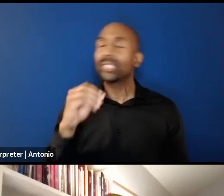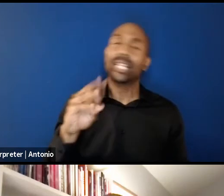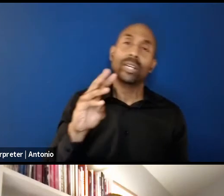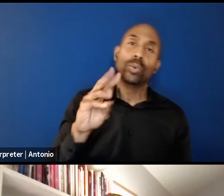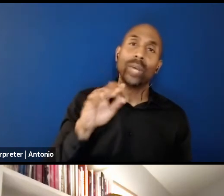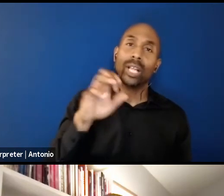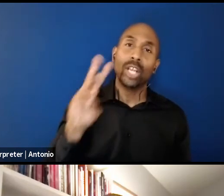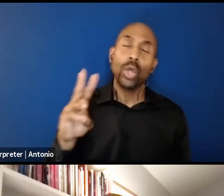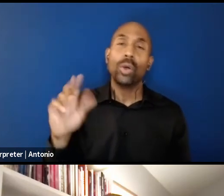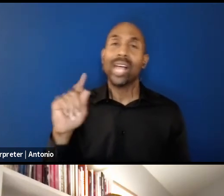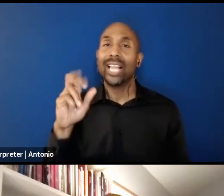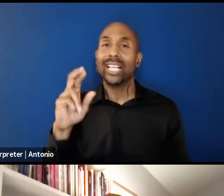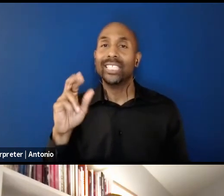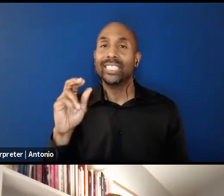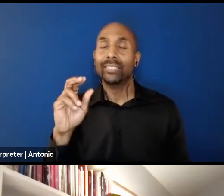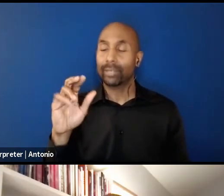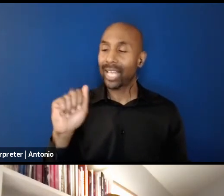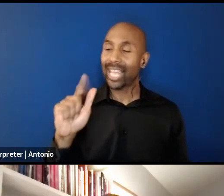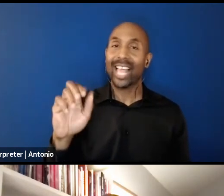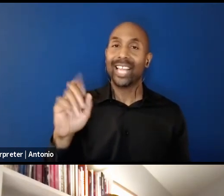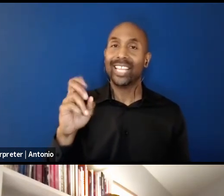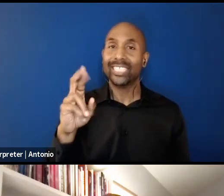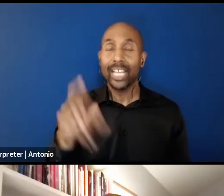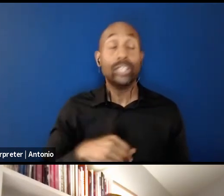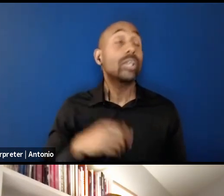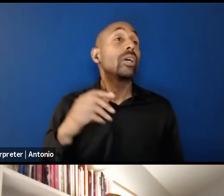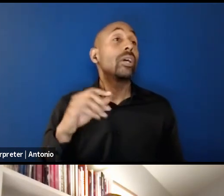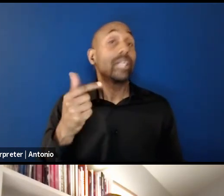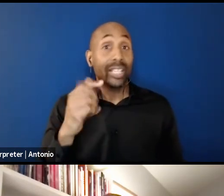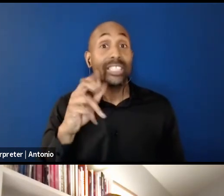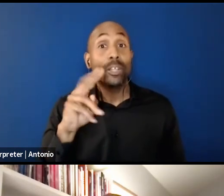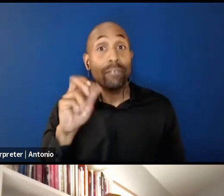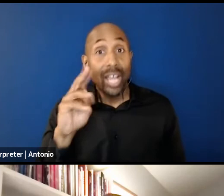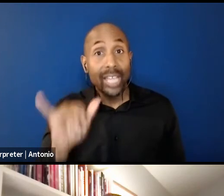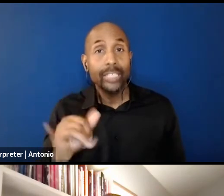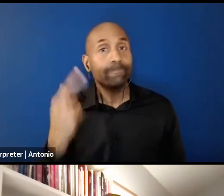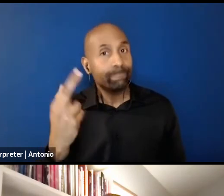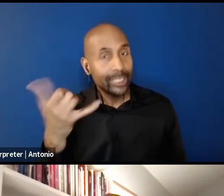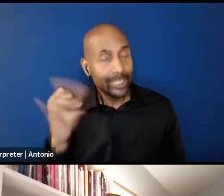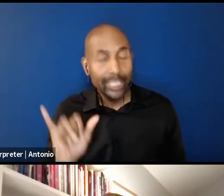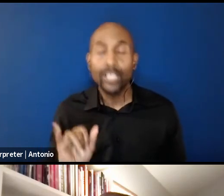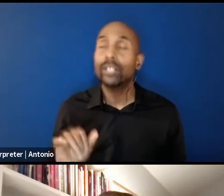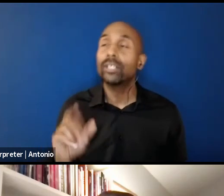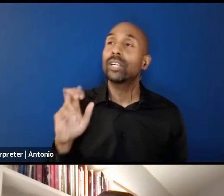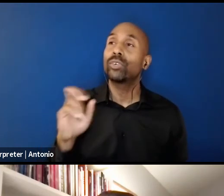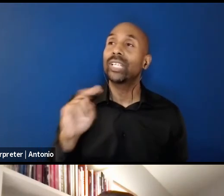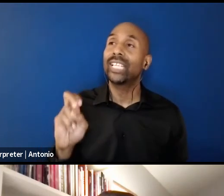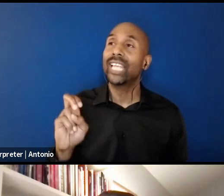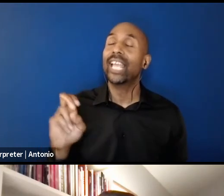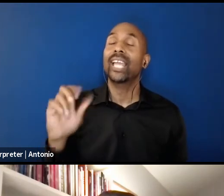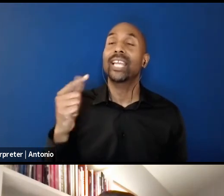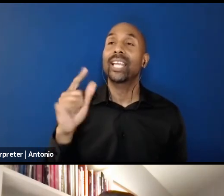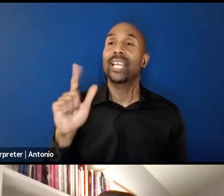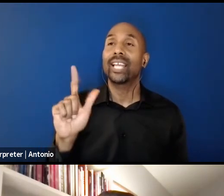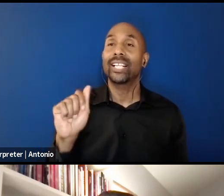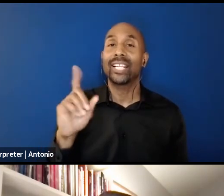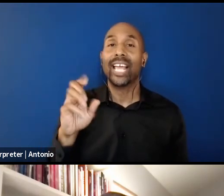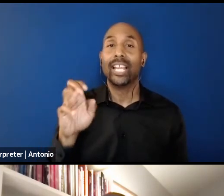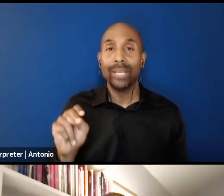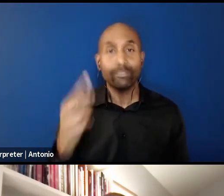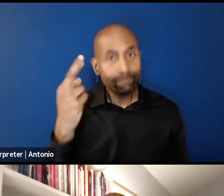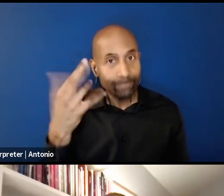a dear friend still, and Renee Gladman, who's a dear friend still, as you know, as well, seeing each